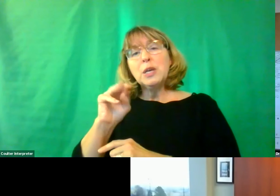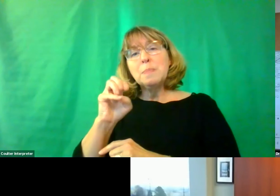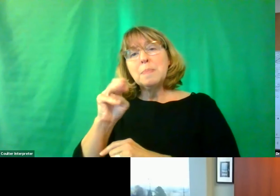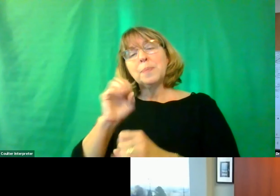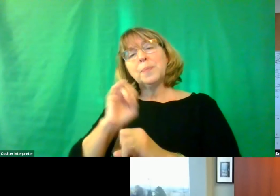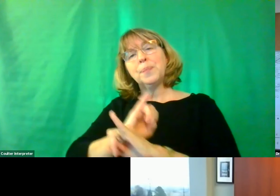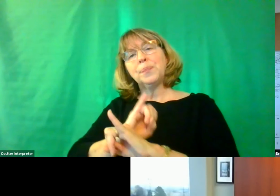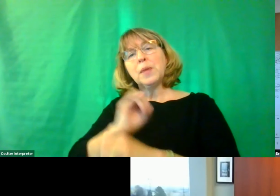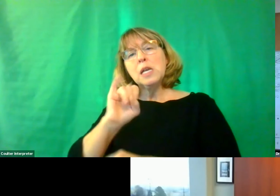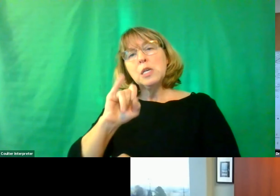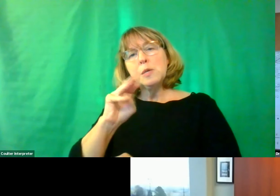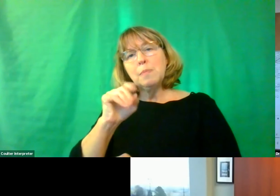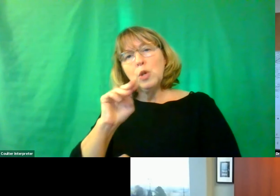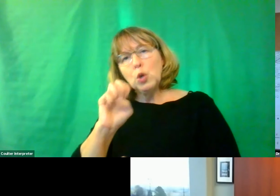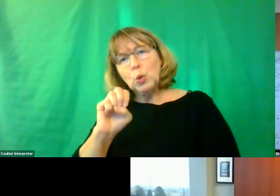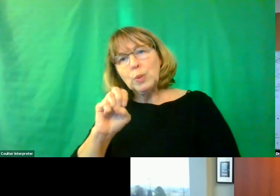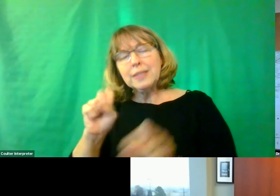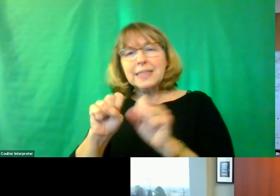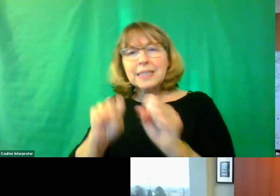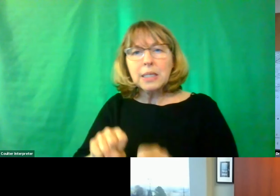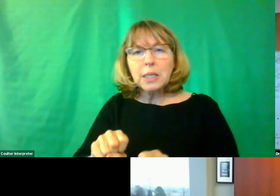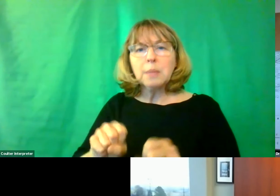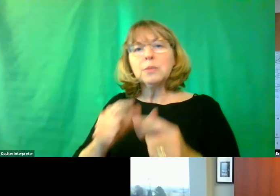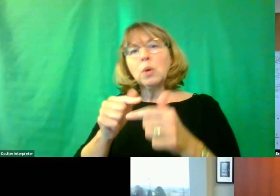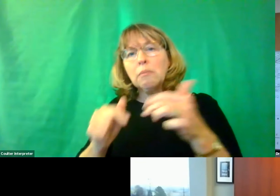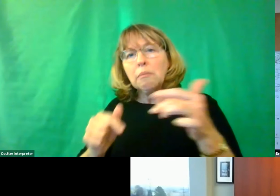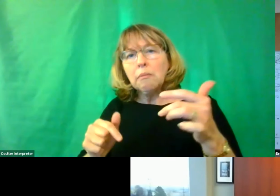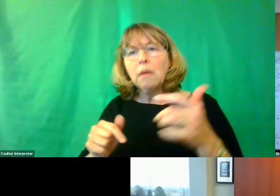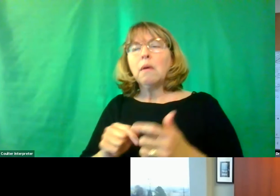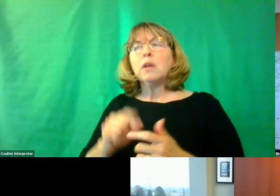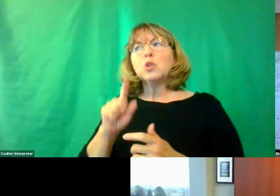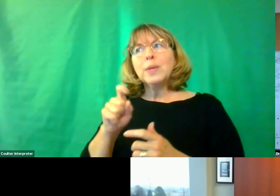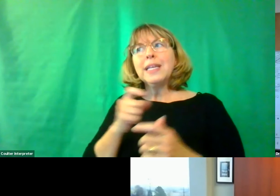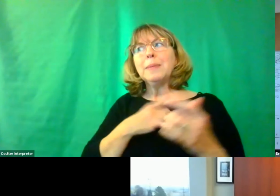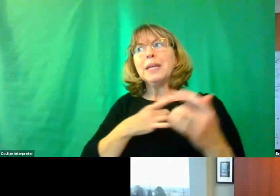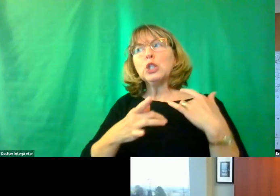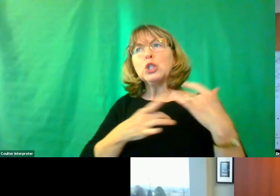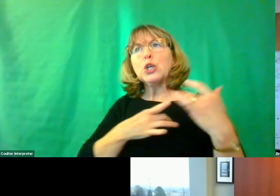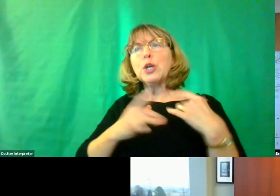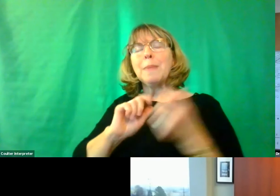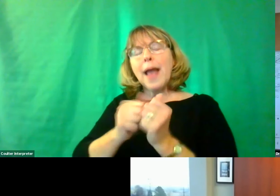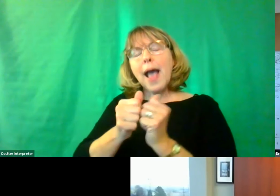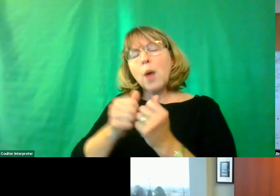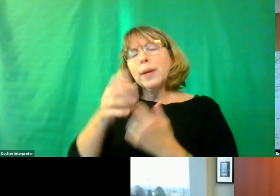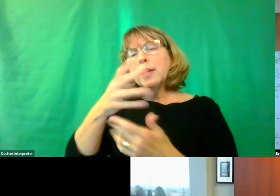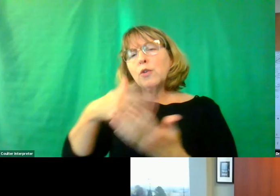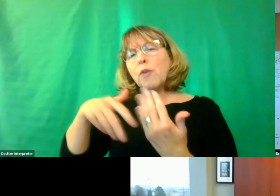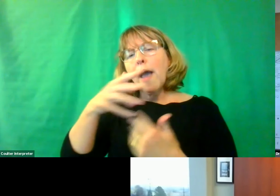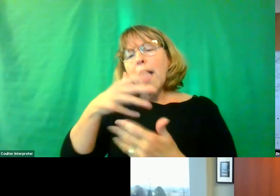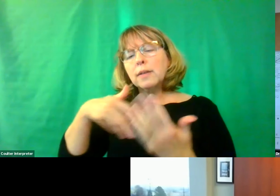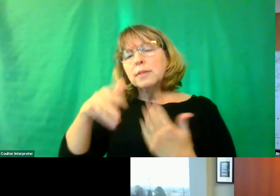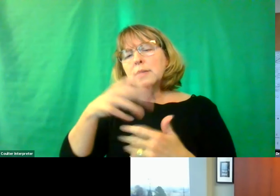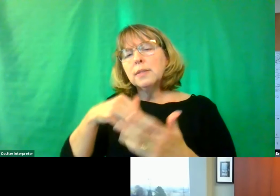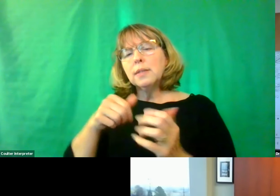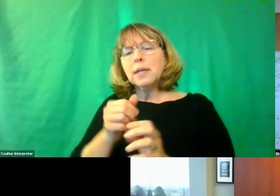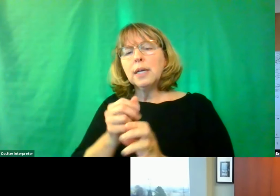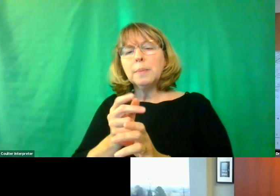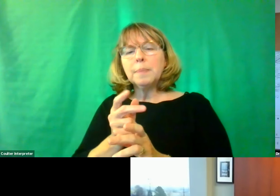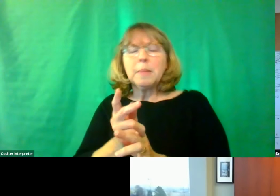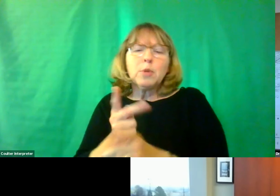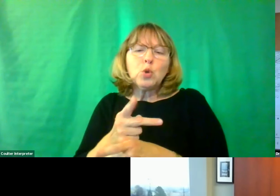well as other chemical factors. So again, we need to worry about how it might interact with those and produce